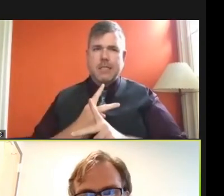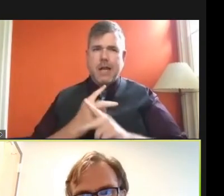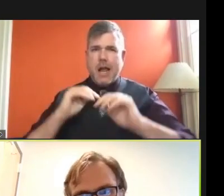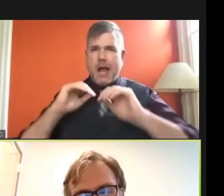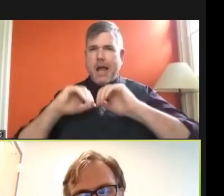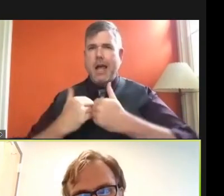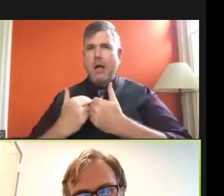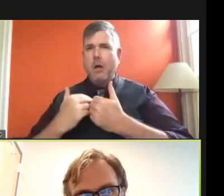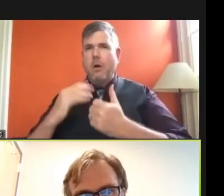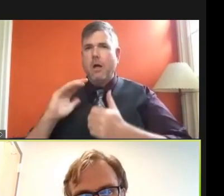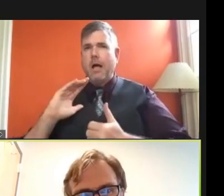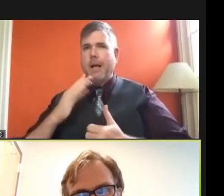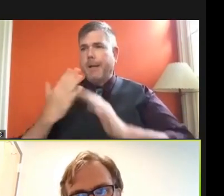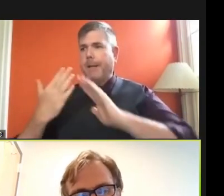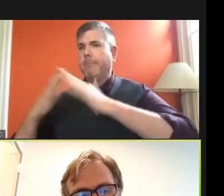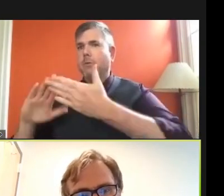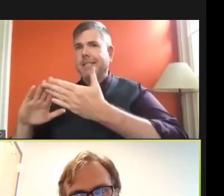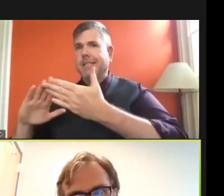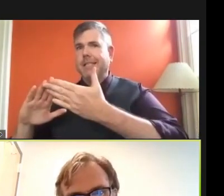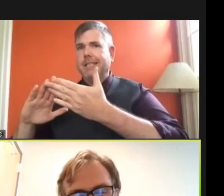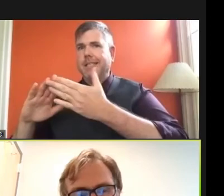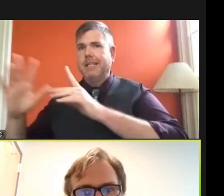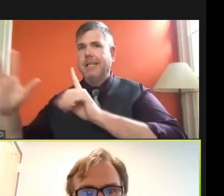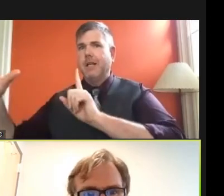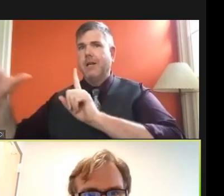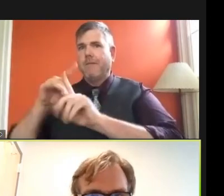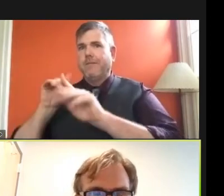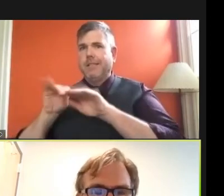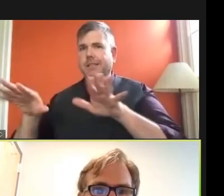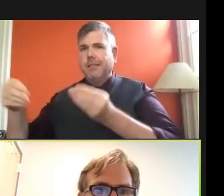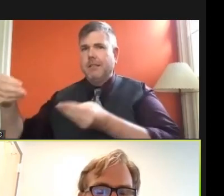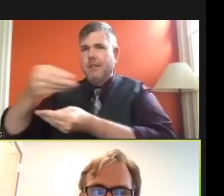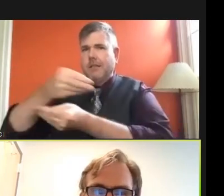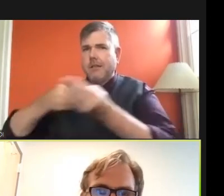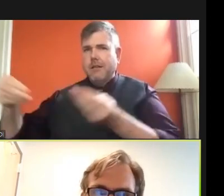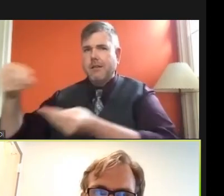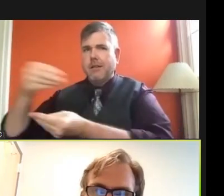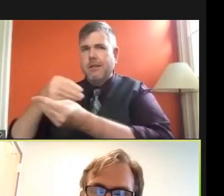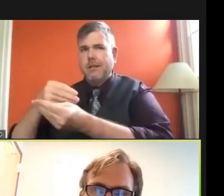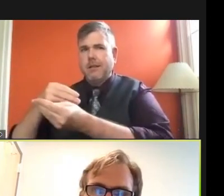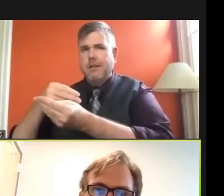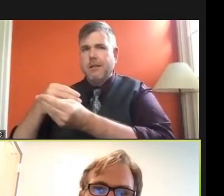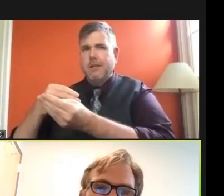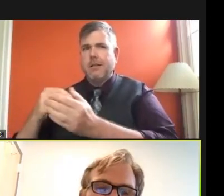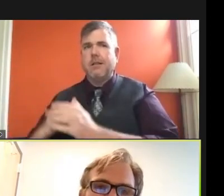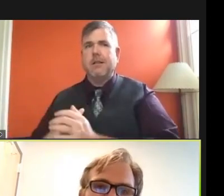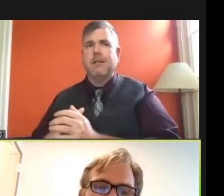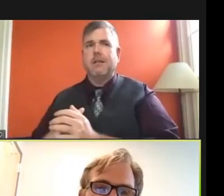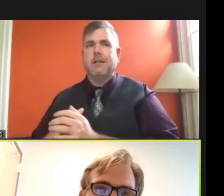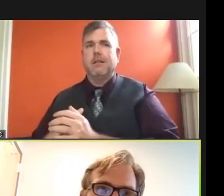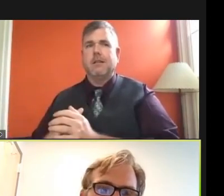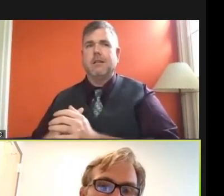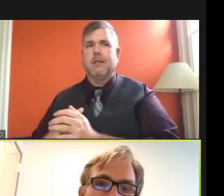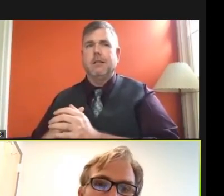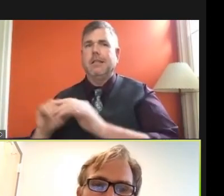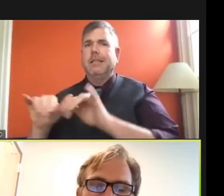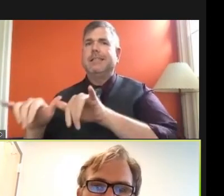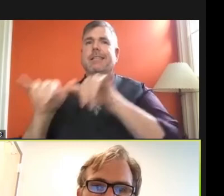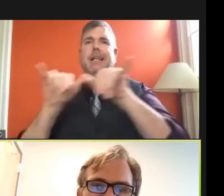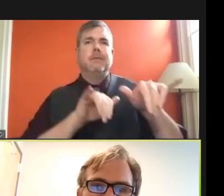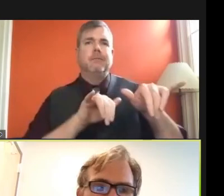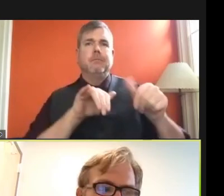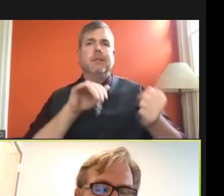doing diagnostic tests for a patient. You need to know whether this is a kidney problem or a liver problem, or what, and that's how I think about the way we use